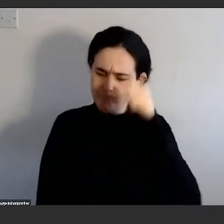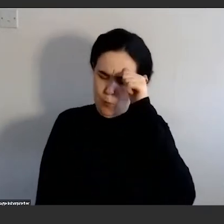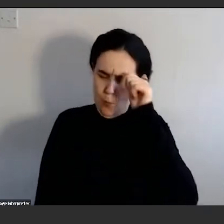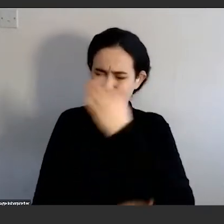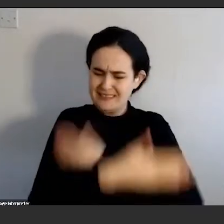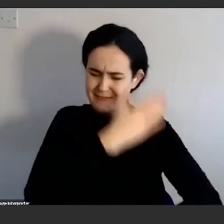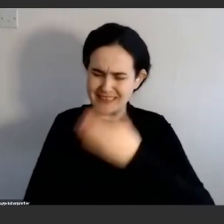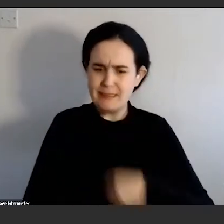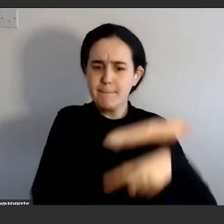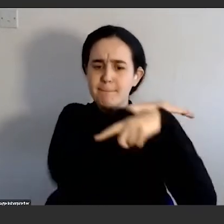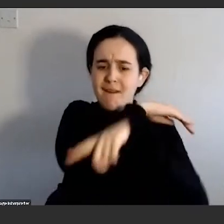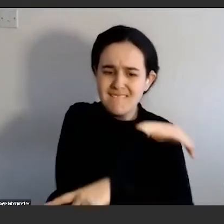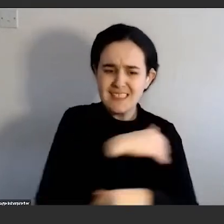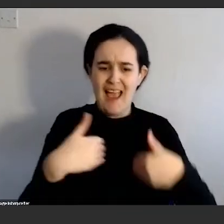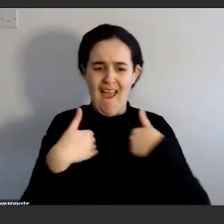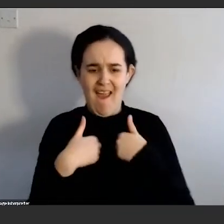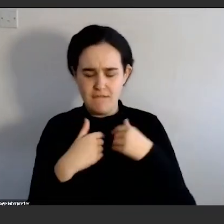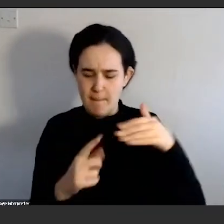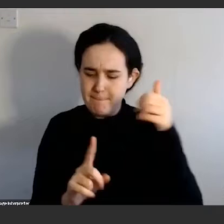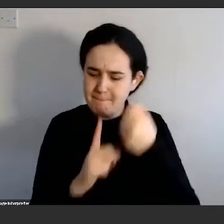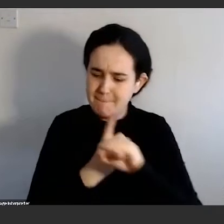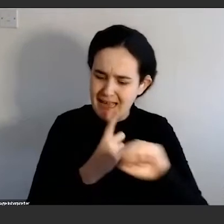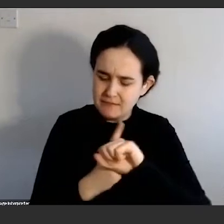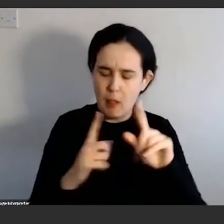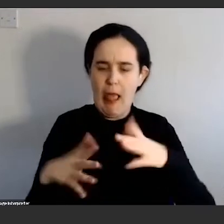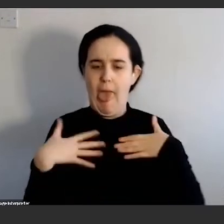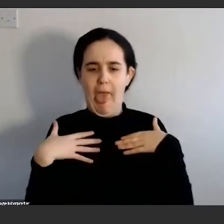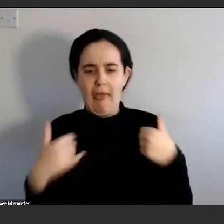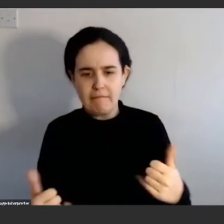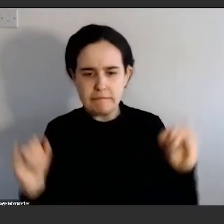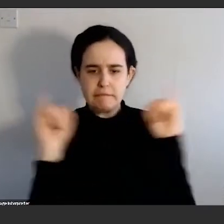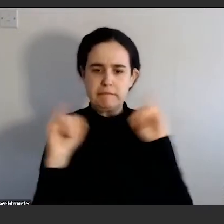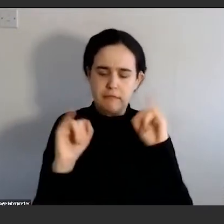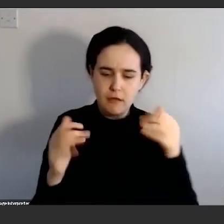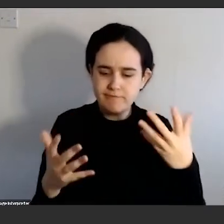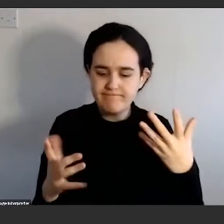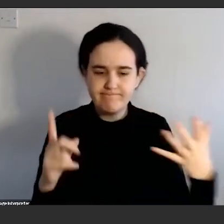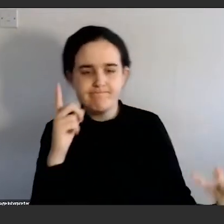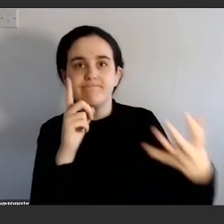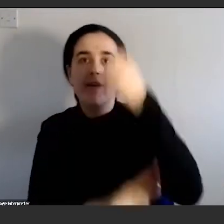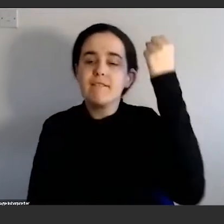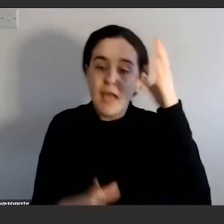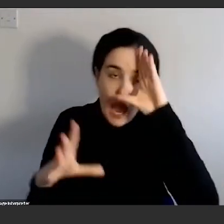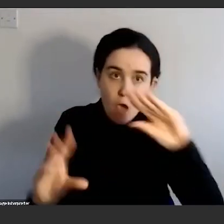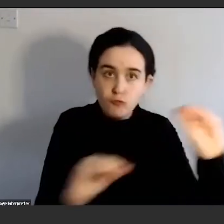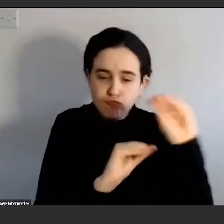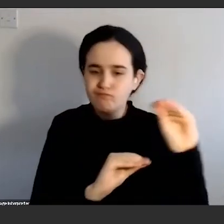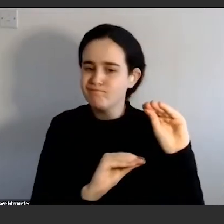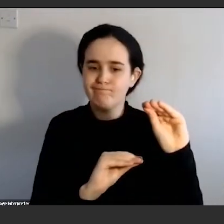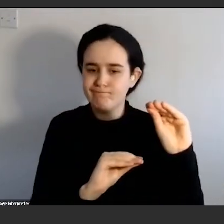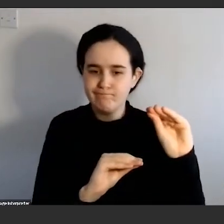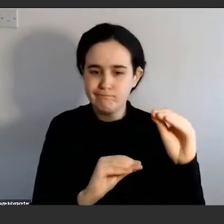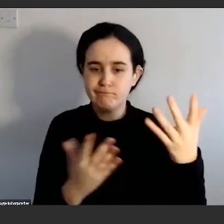gain an education or find work. Similarly, lack of access to education or employment affects